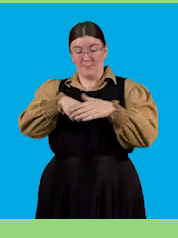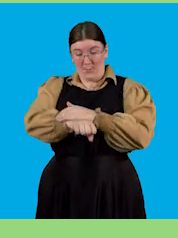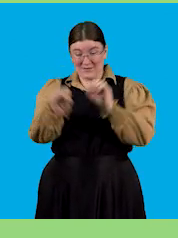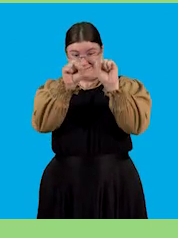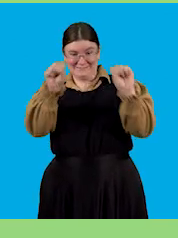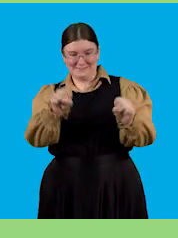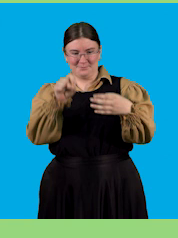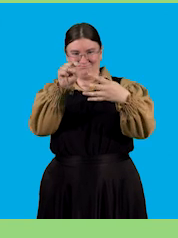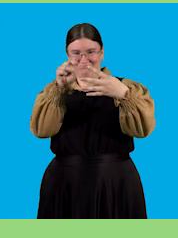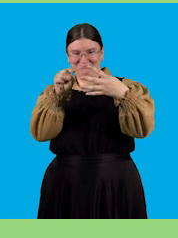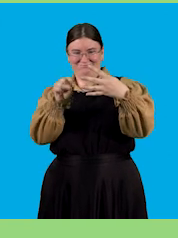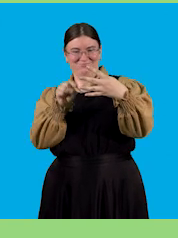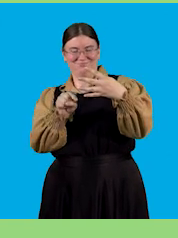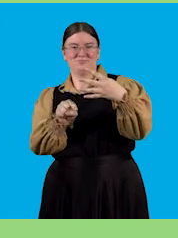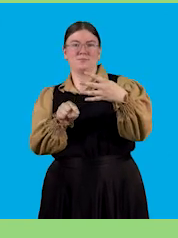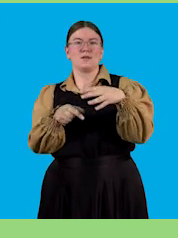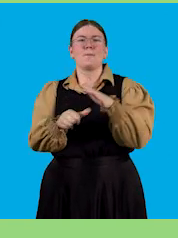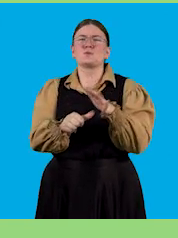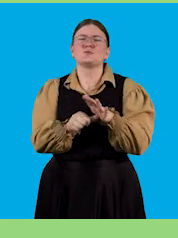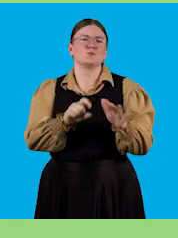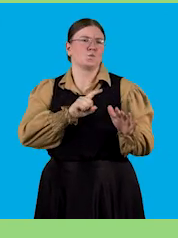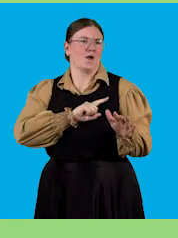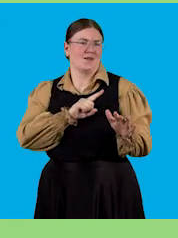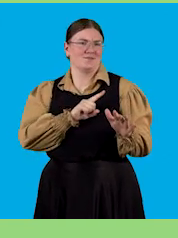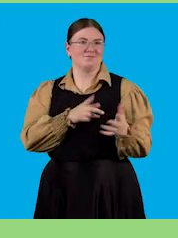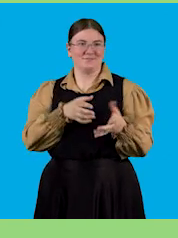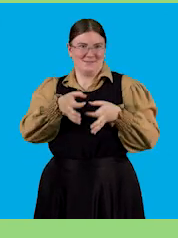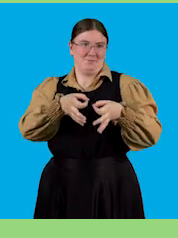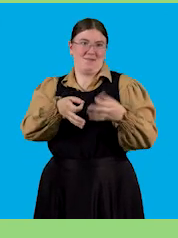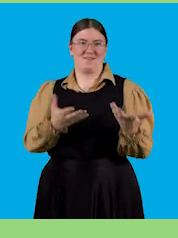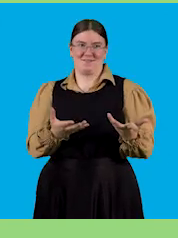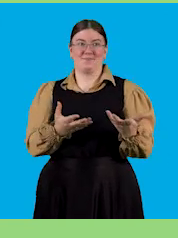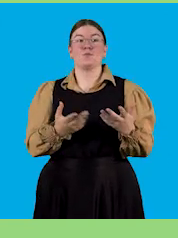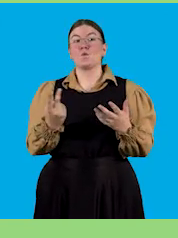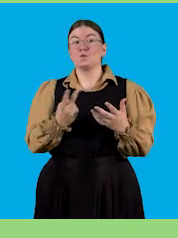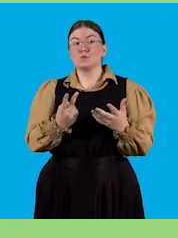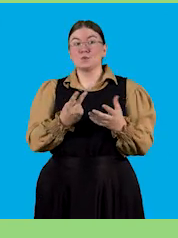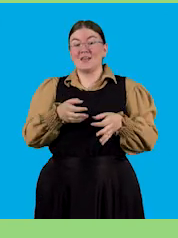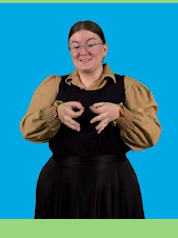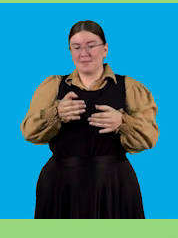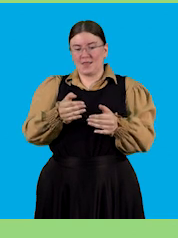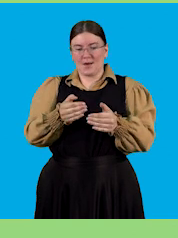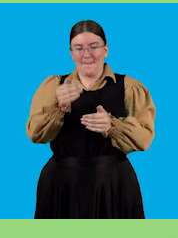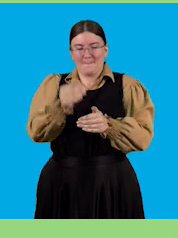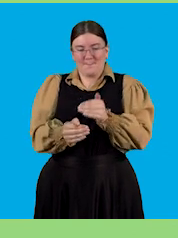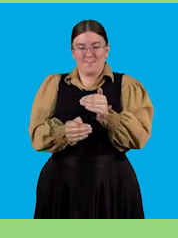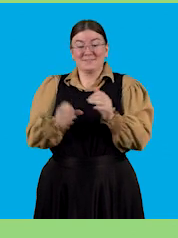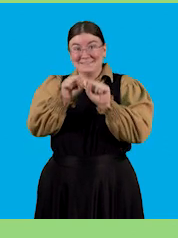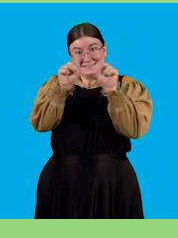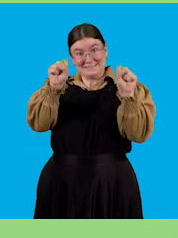the components of the reproductive system, describe the main processes that are involved in the